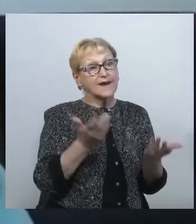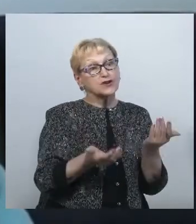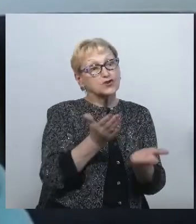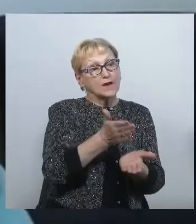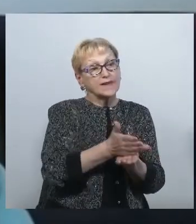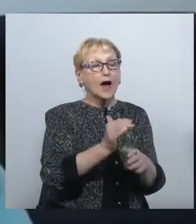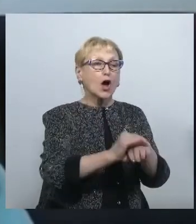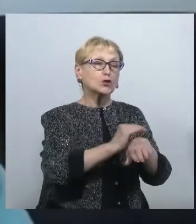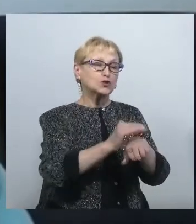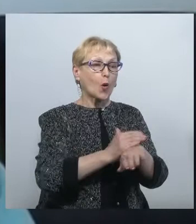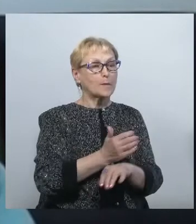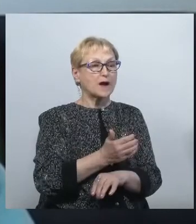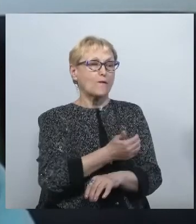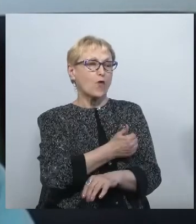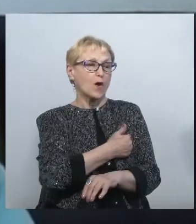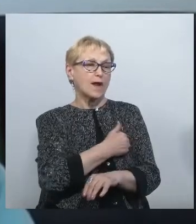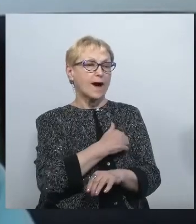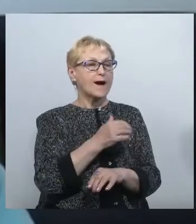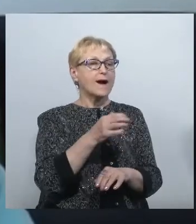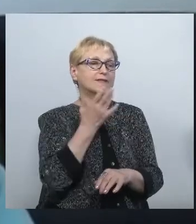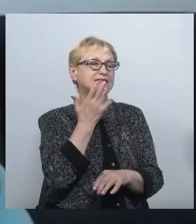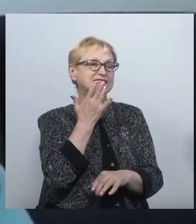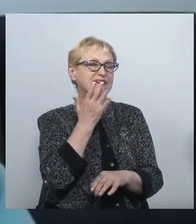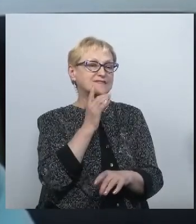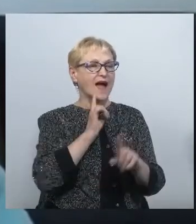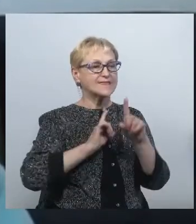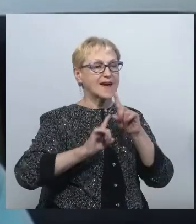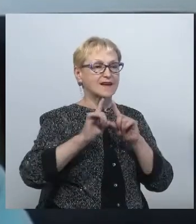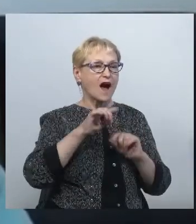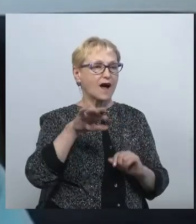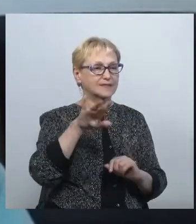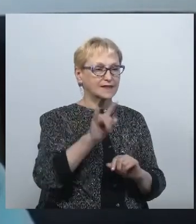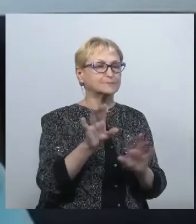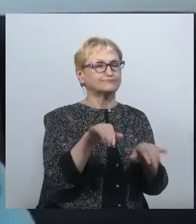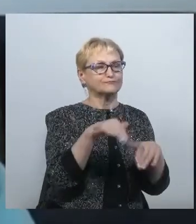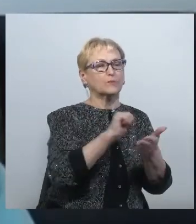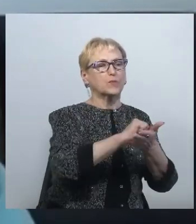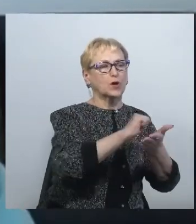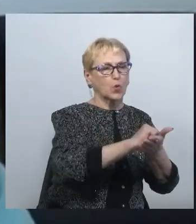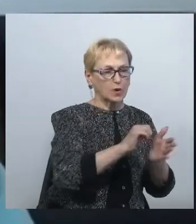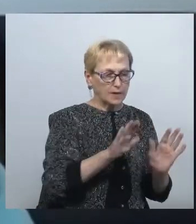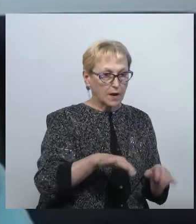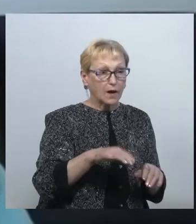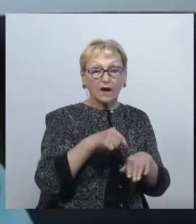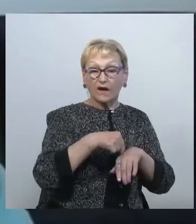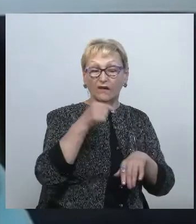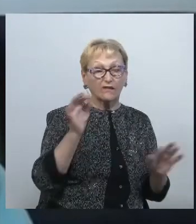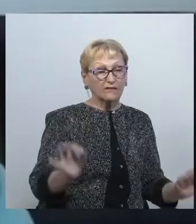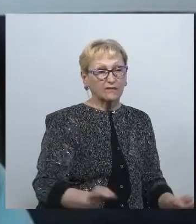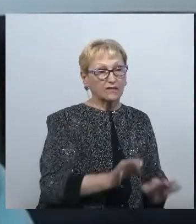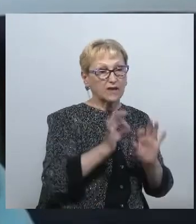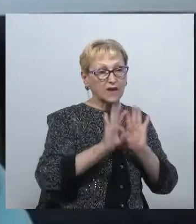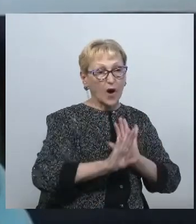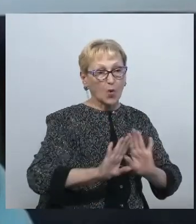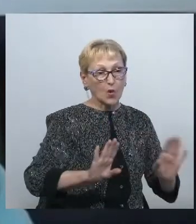some decision. If the National Council is willing, they edit it, but very often those we write